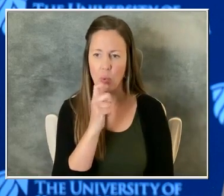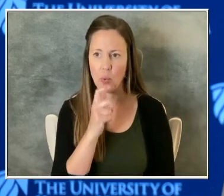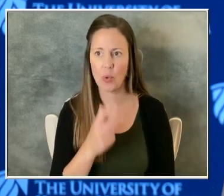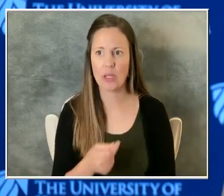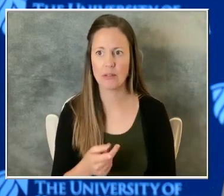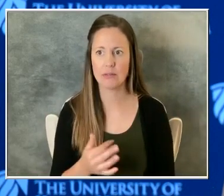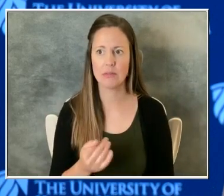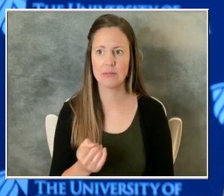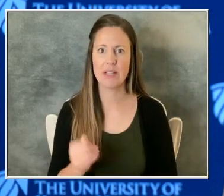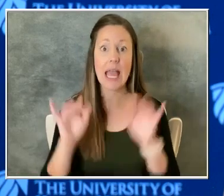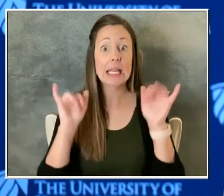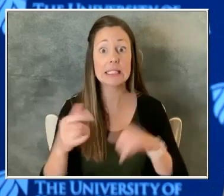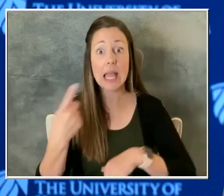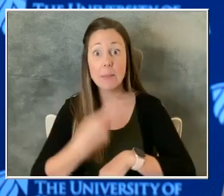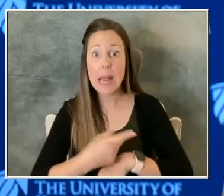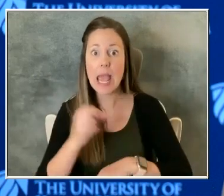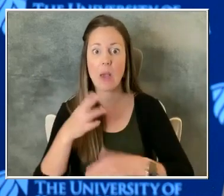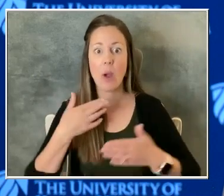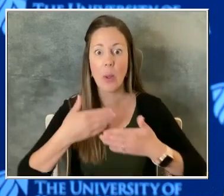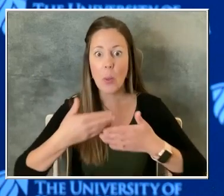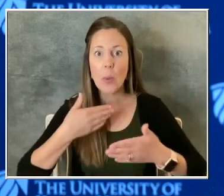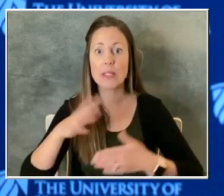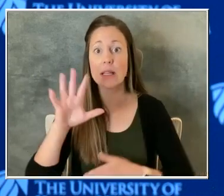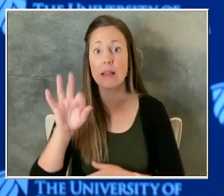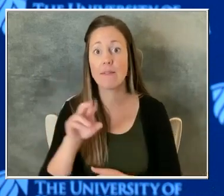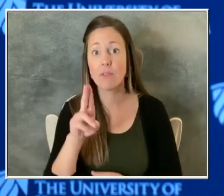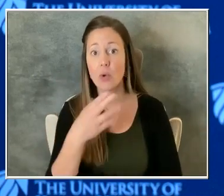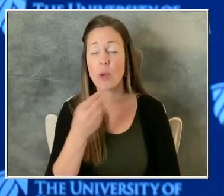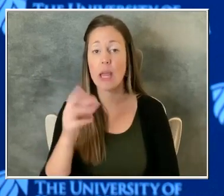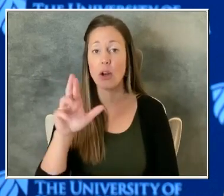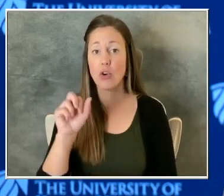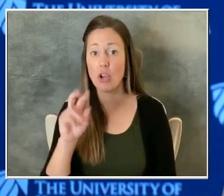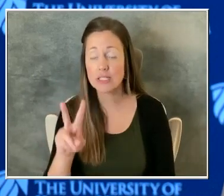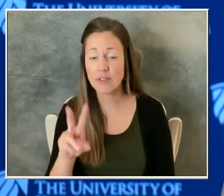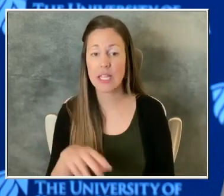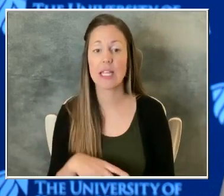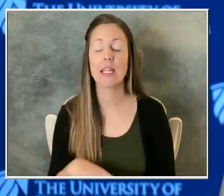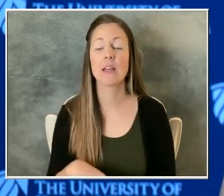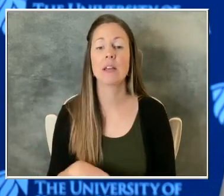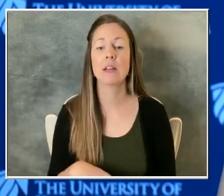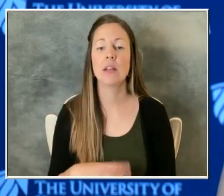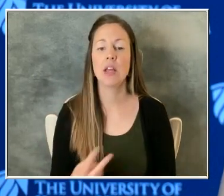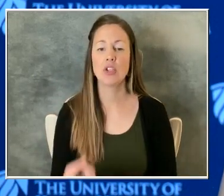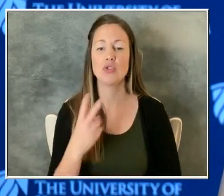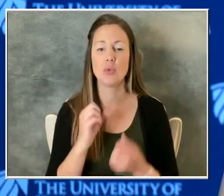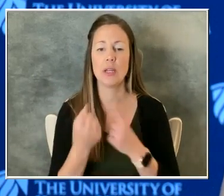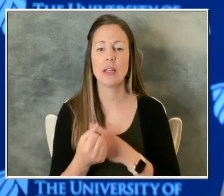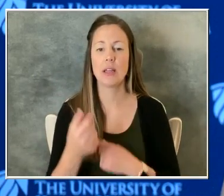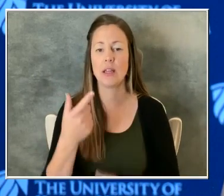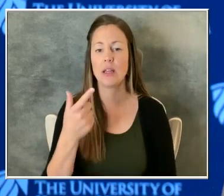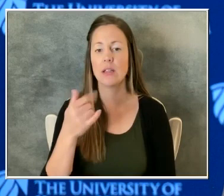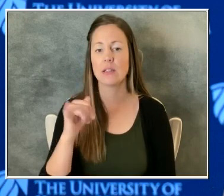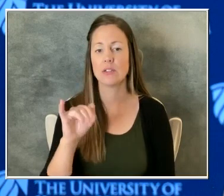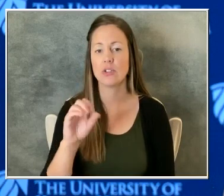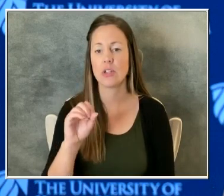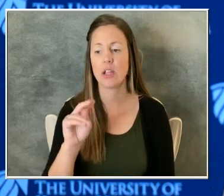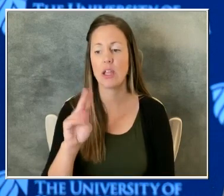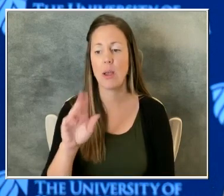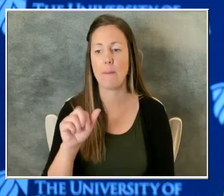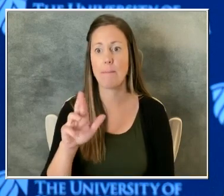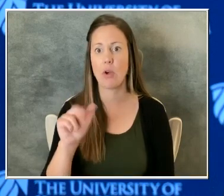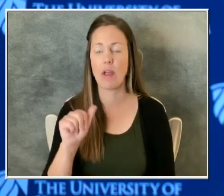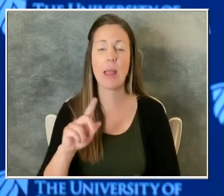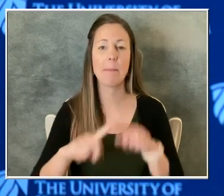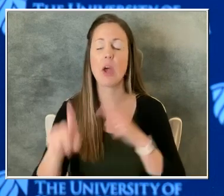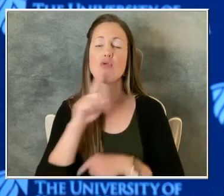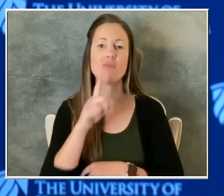or close to influenza and RSV vaccine together. There were 2 cases of Guillain-Barré, but the official recommendation from